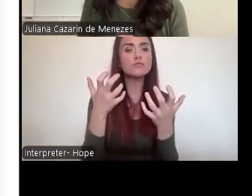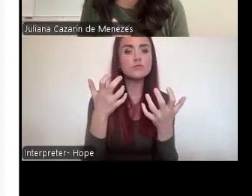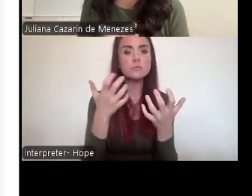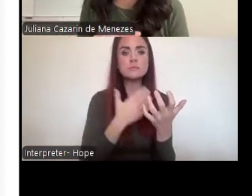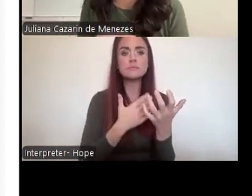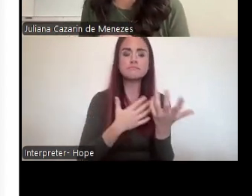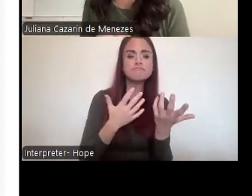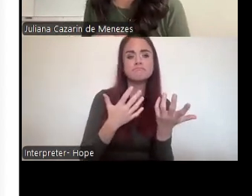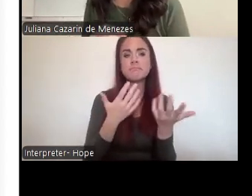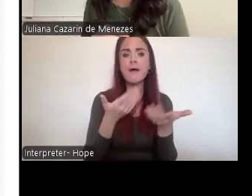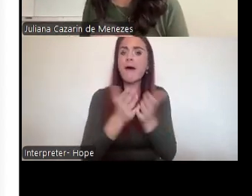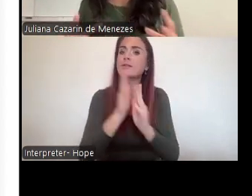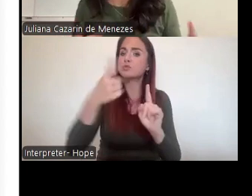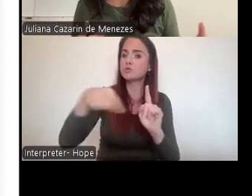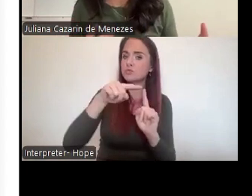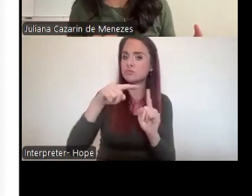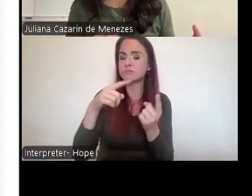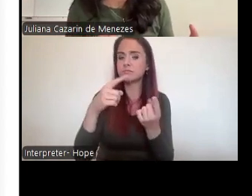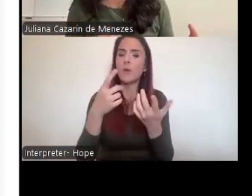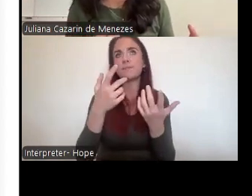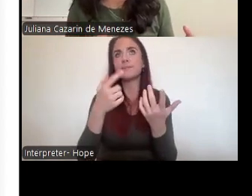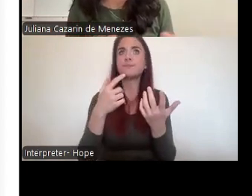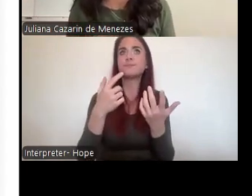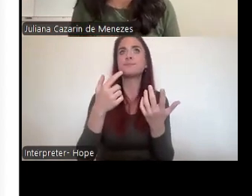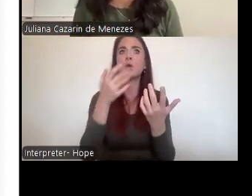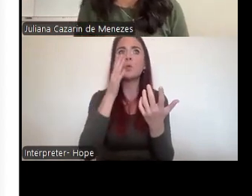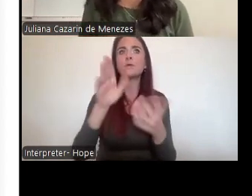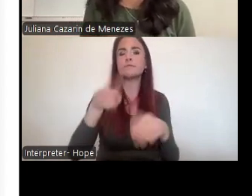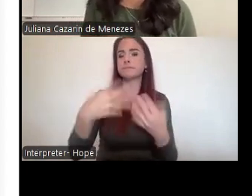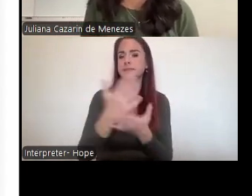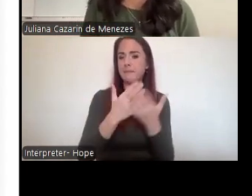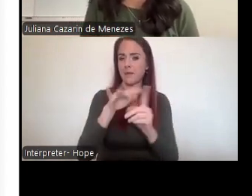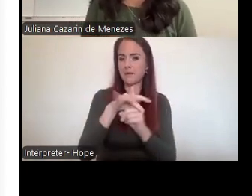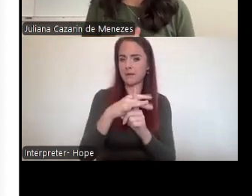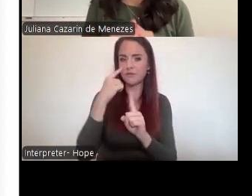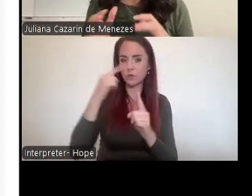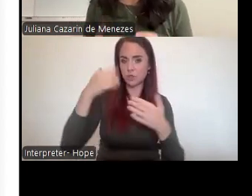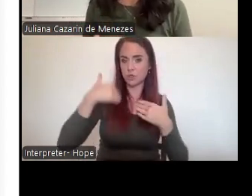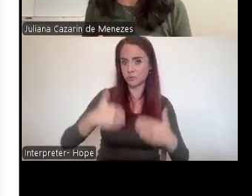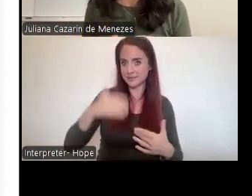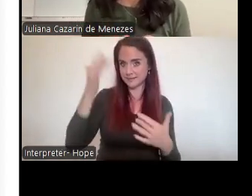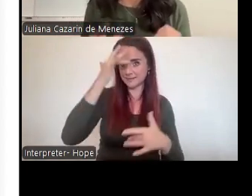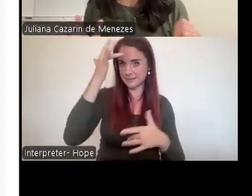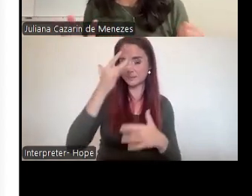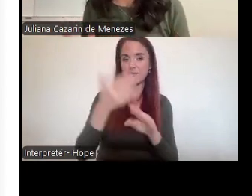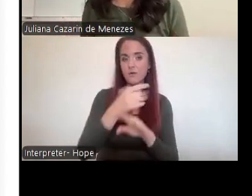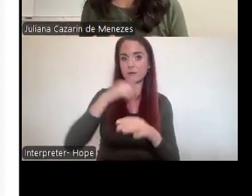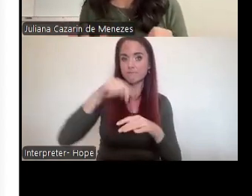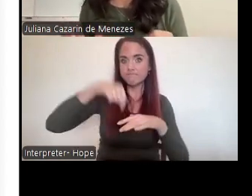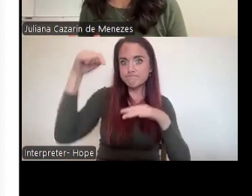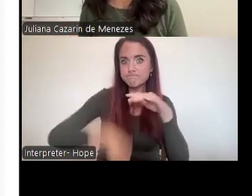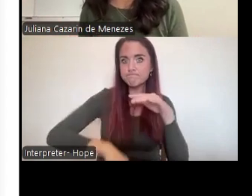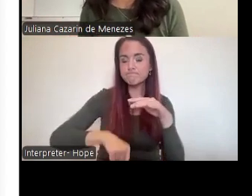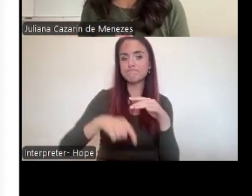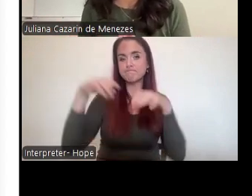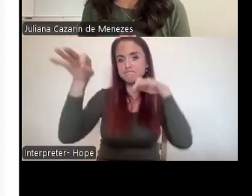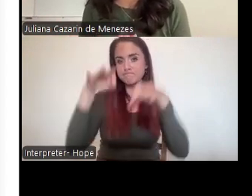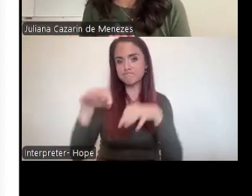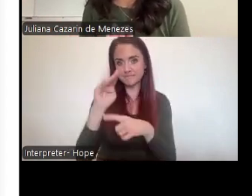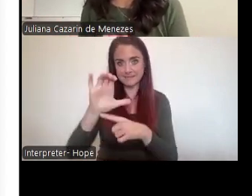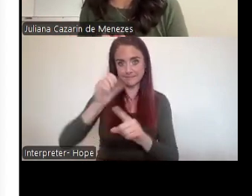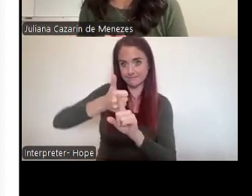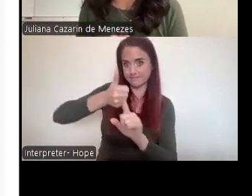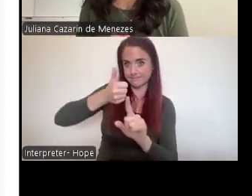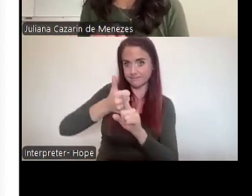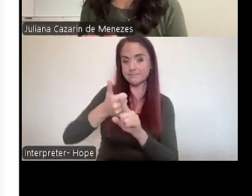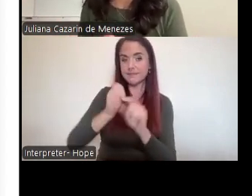give some contextualization of human disease. So before going deep to the characterization of MEEK on